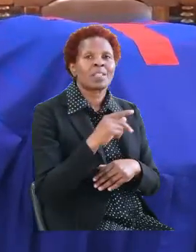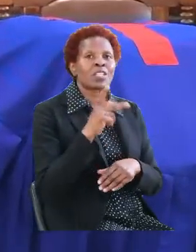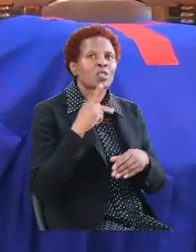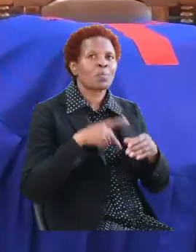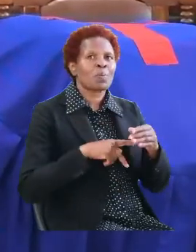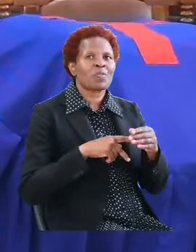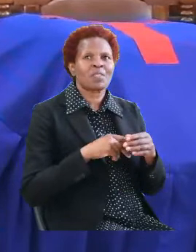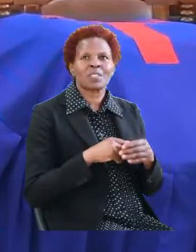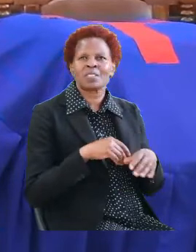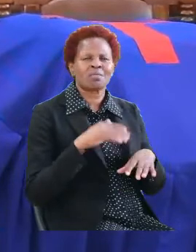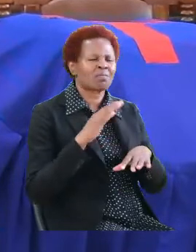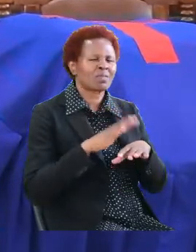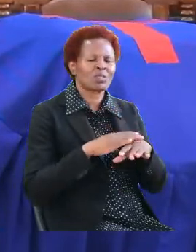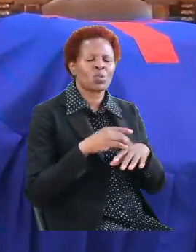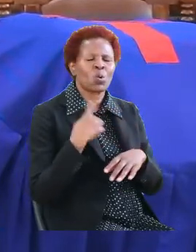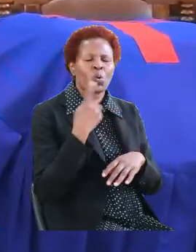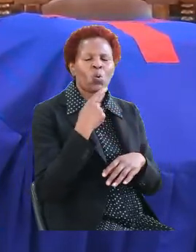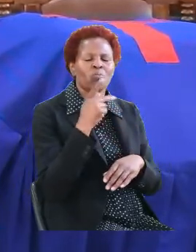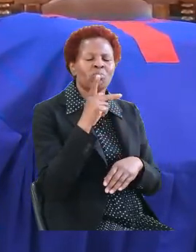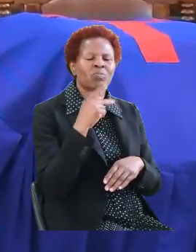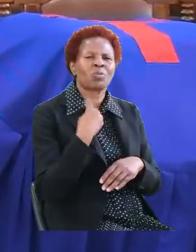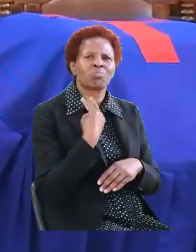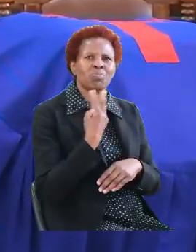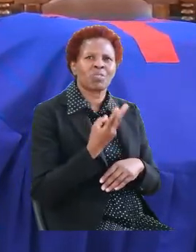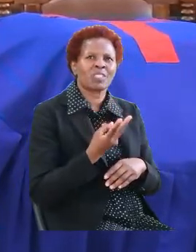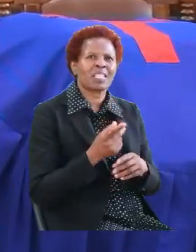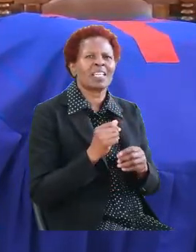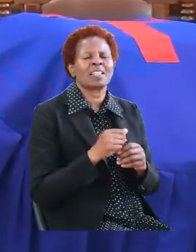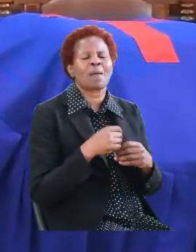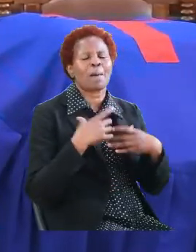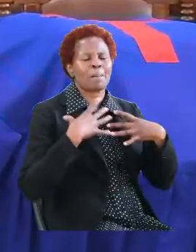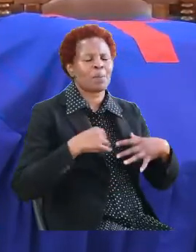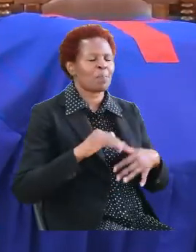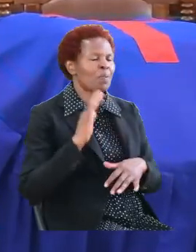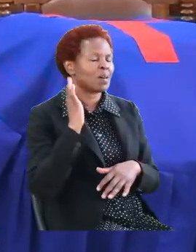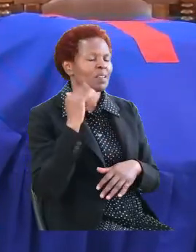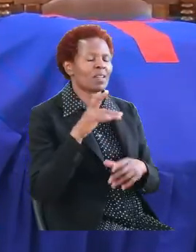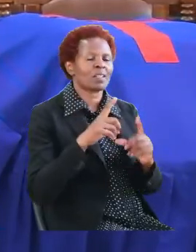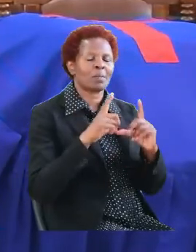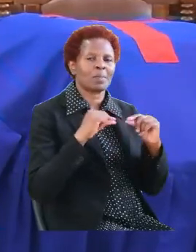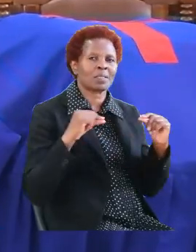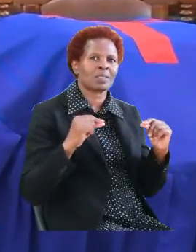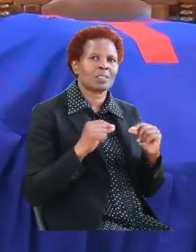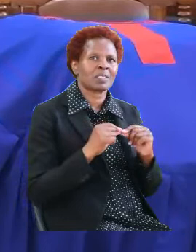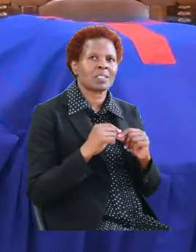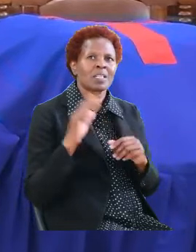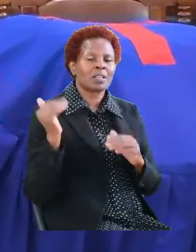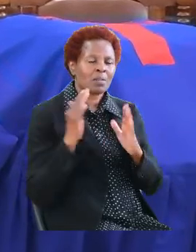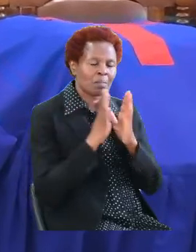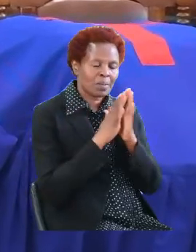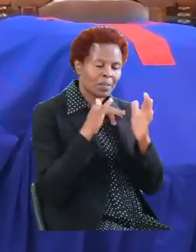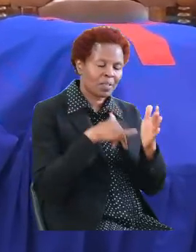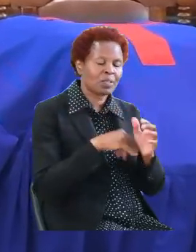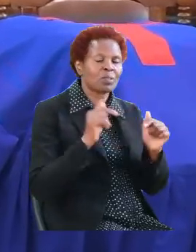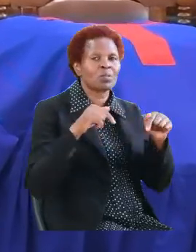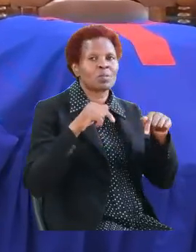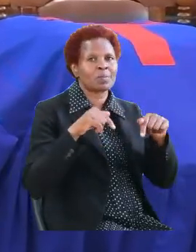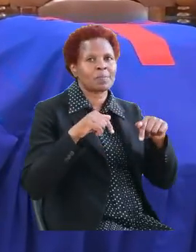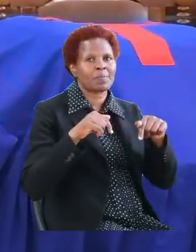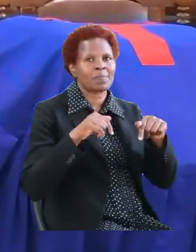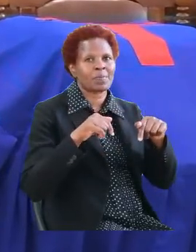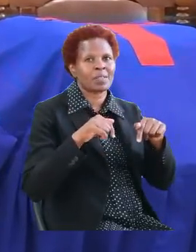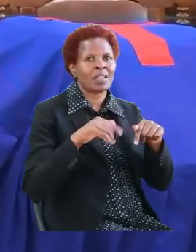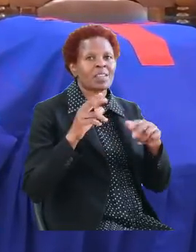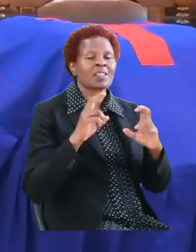lucky prophets who prophesied and people heard the message. And I want to pray that today, as this